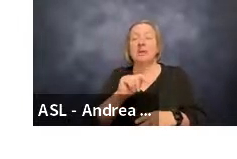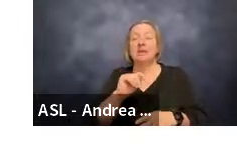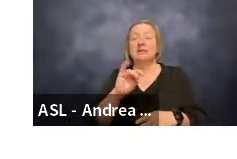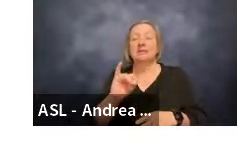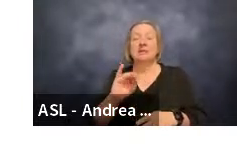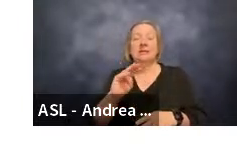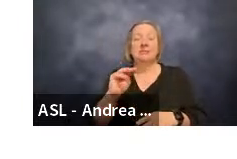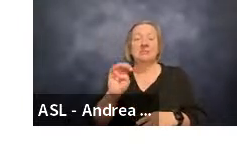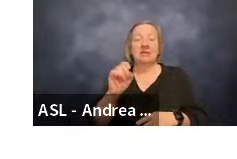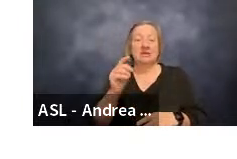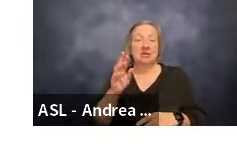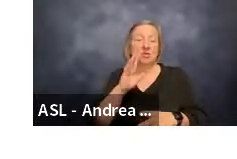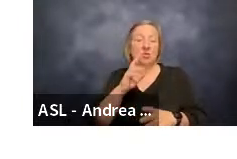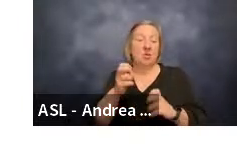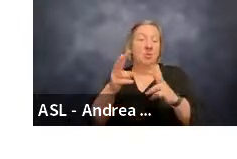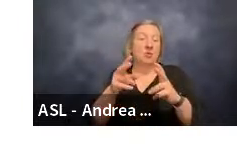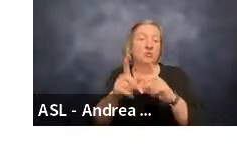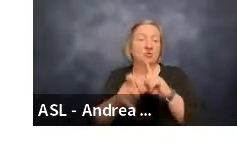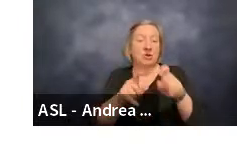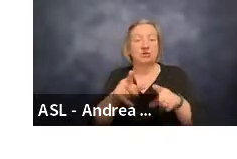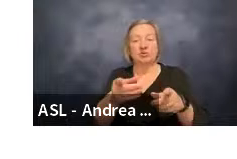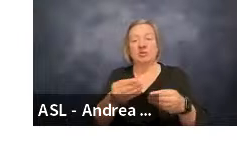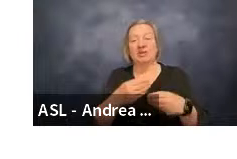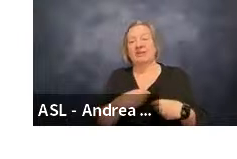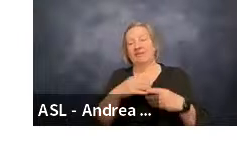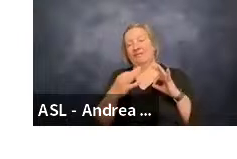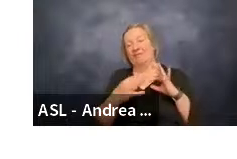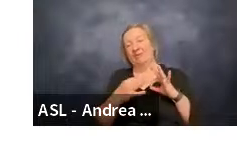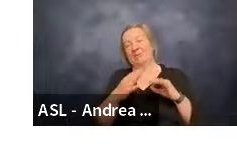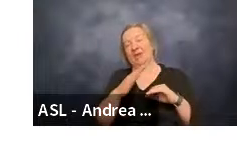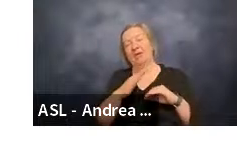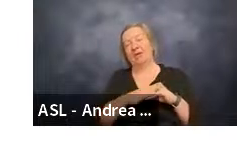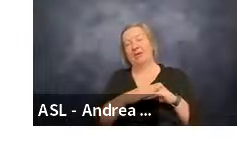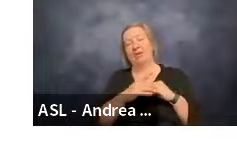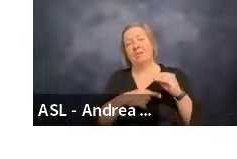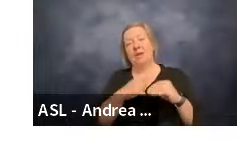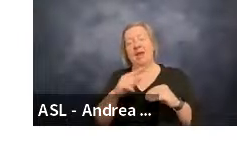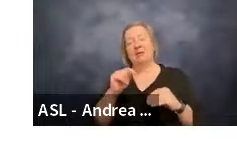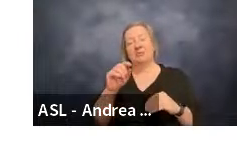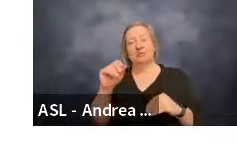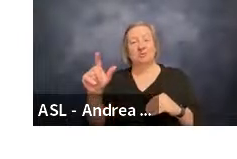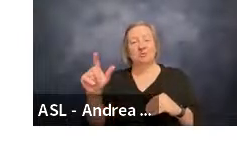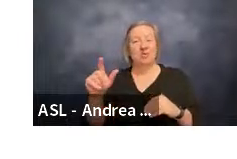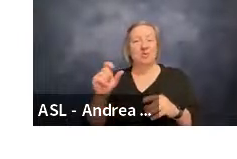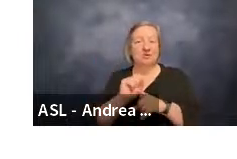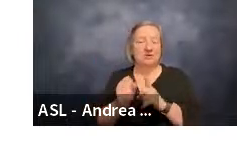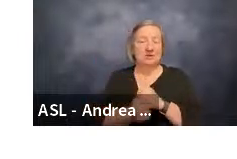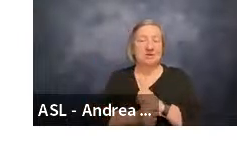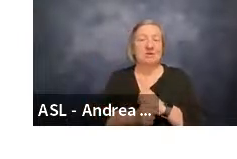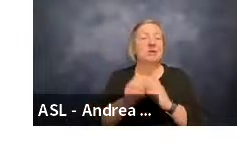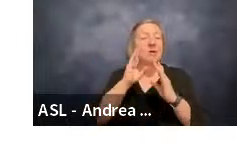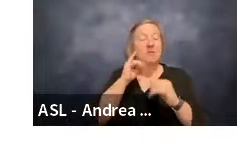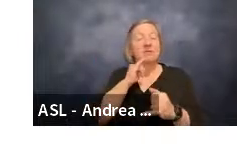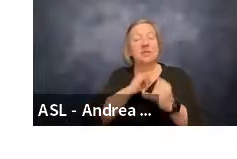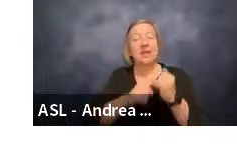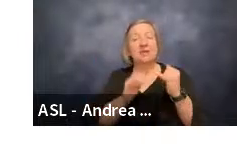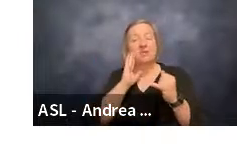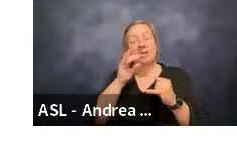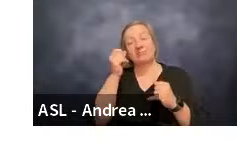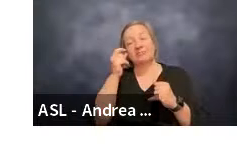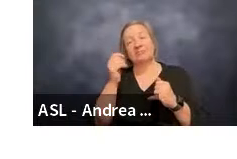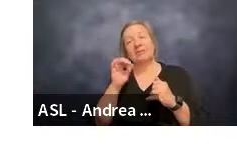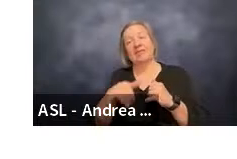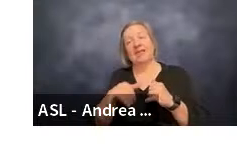questions for you. You can provide us some feedback on the various elements of the toll scenarios. And we hope by the end you'll understand how some of the